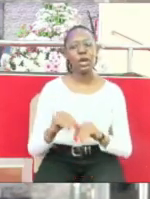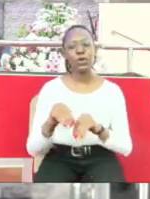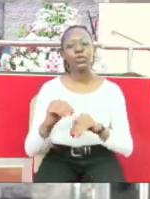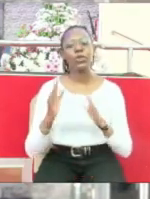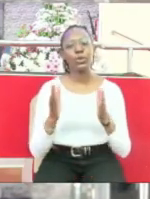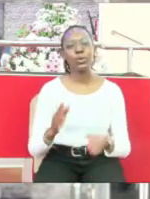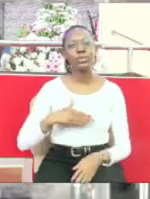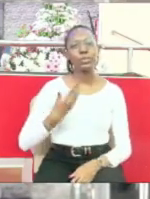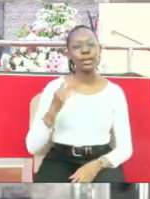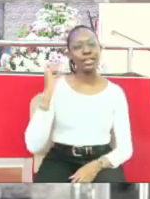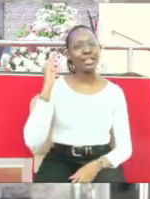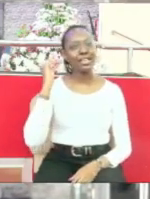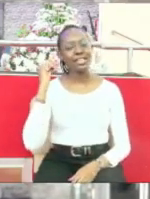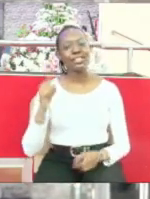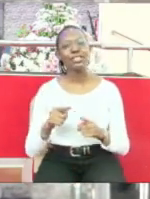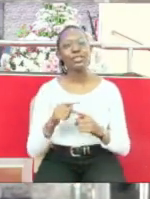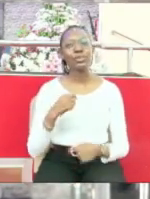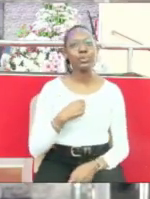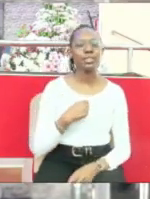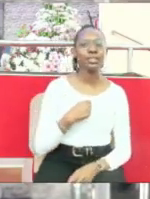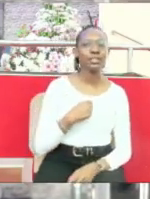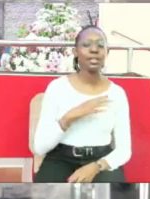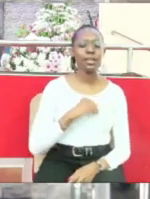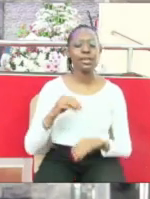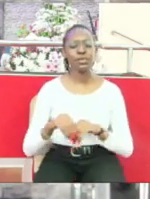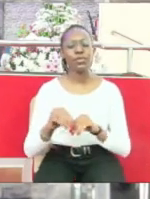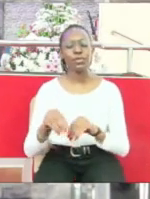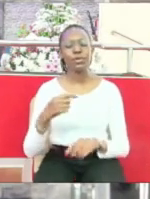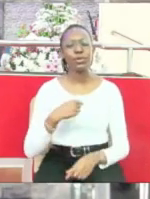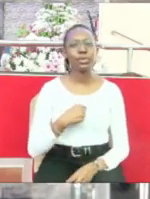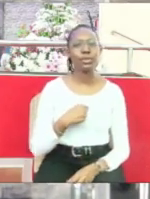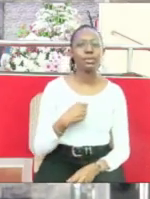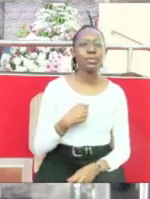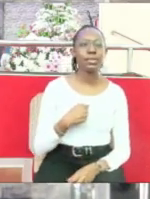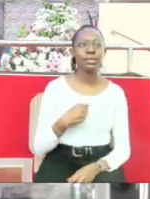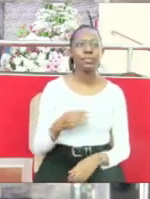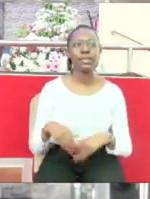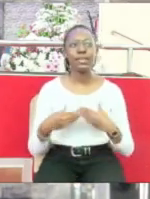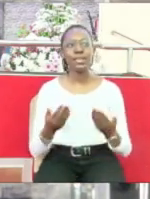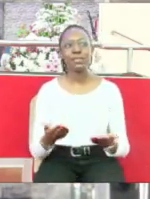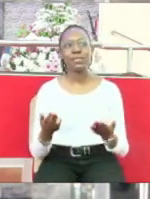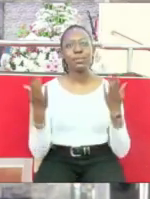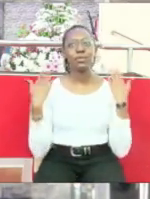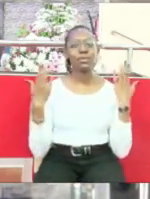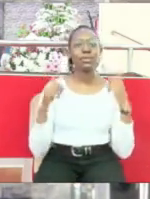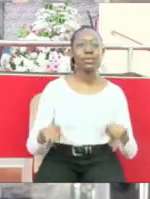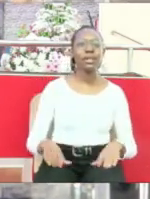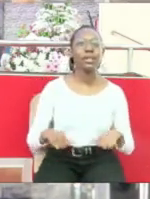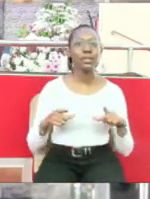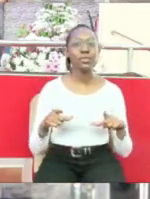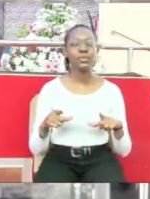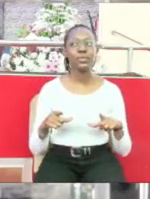know them. Ninawajua. And they follow me. Na wananifuata. I will give them eternal life. Nitawapa uzima wa milele. And they shall